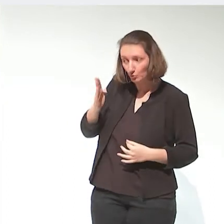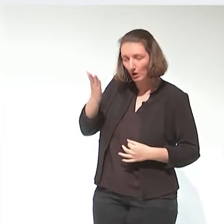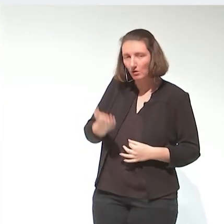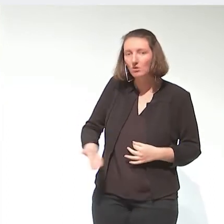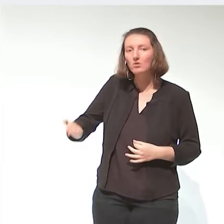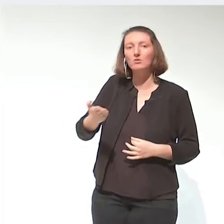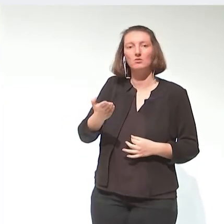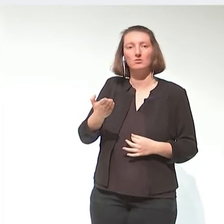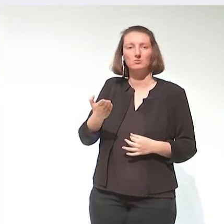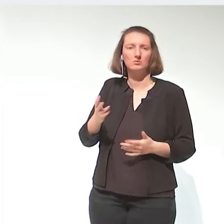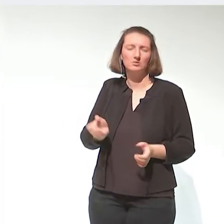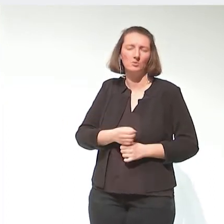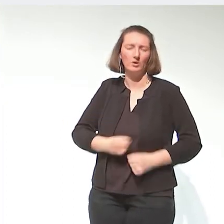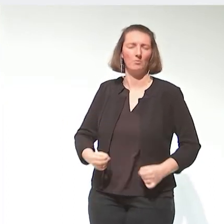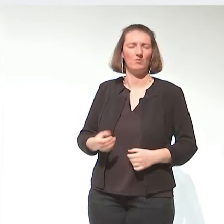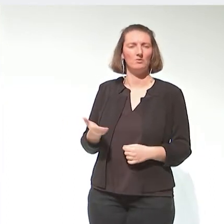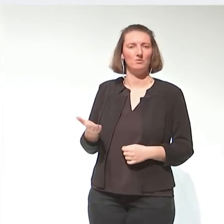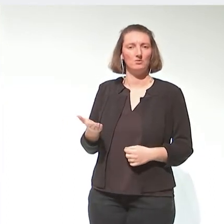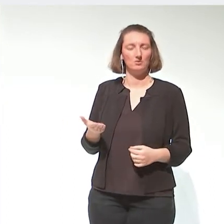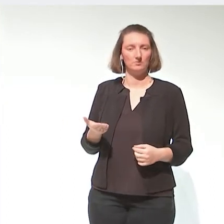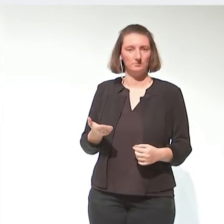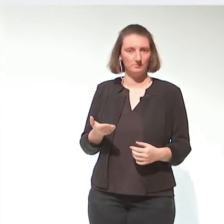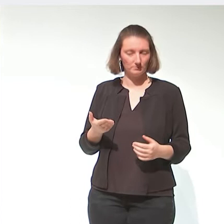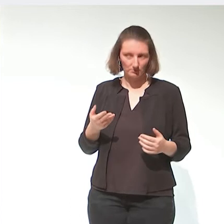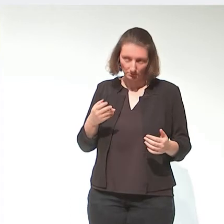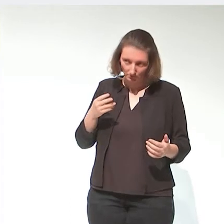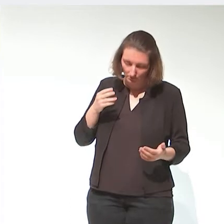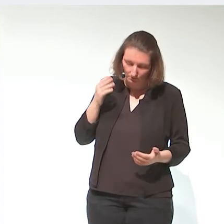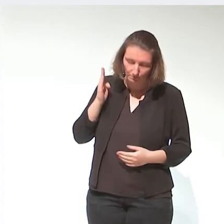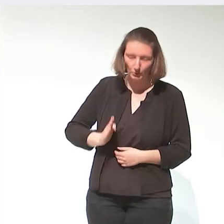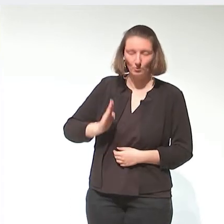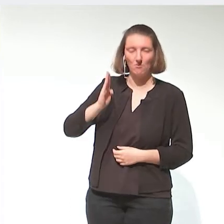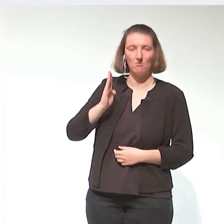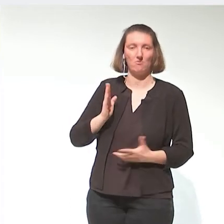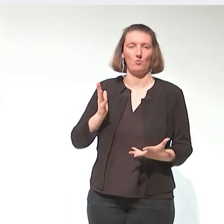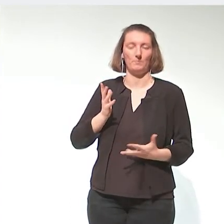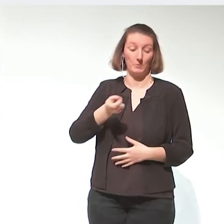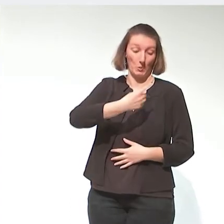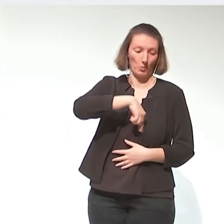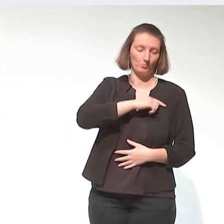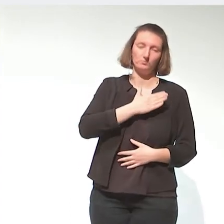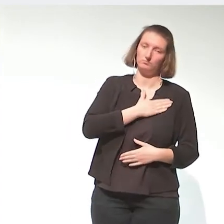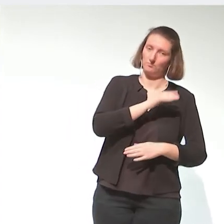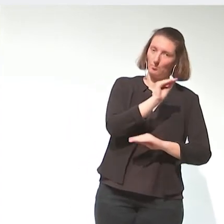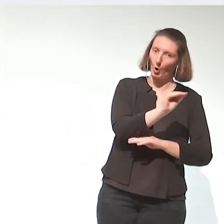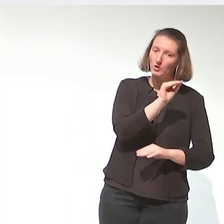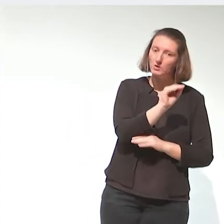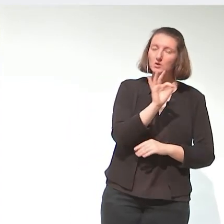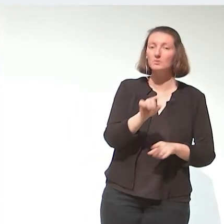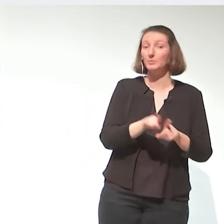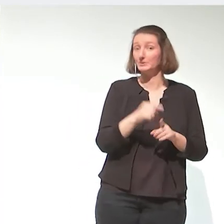necessary that we, Poland and some other countries bordering